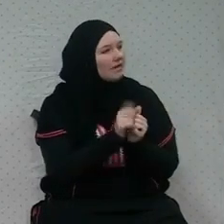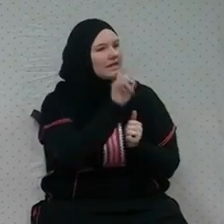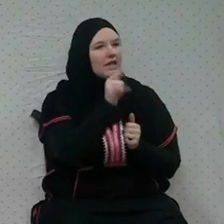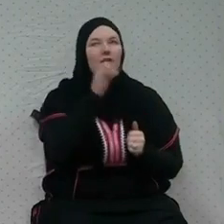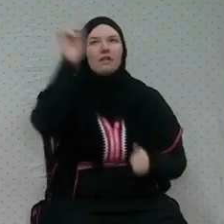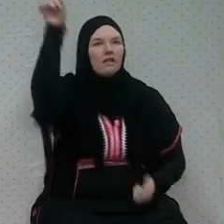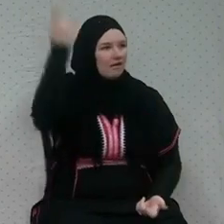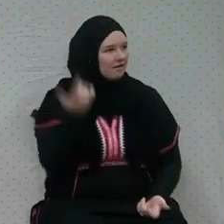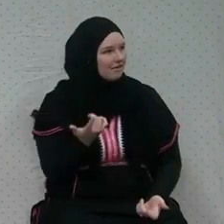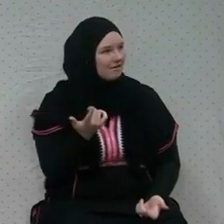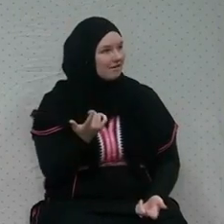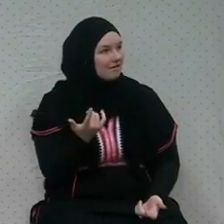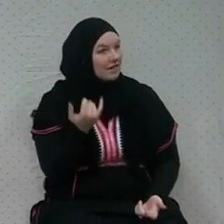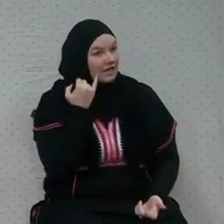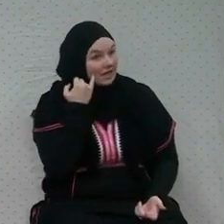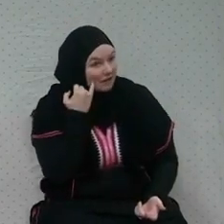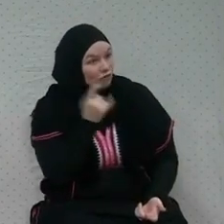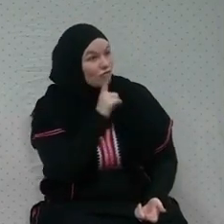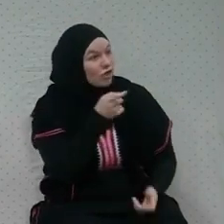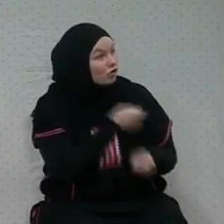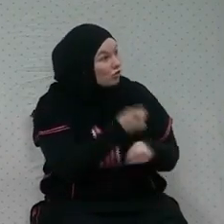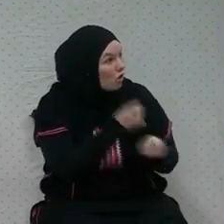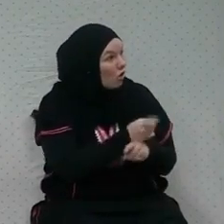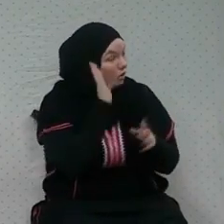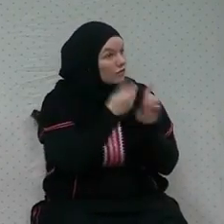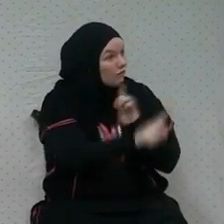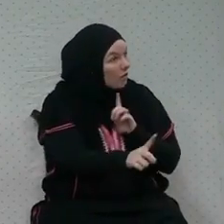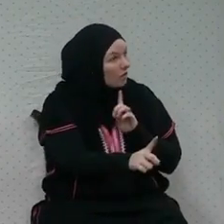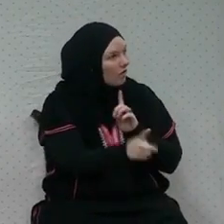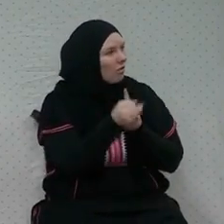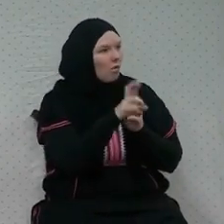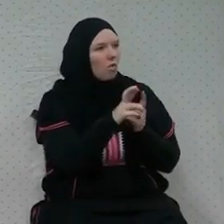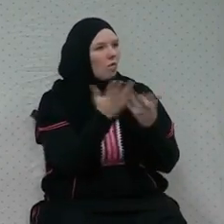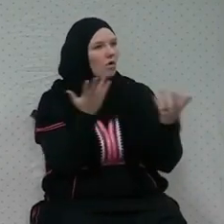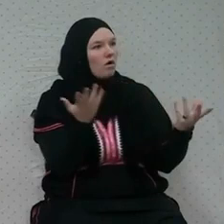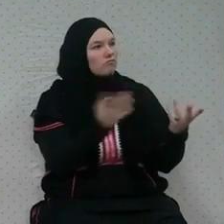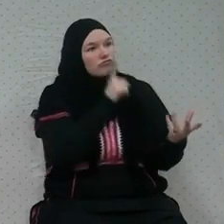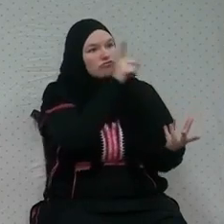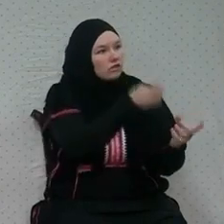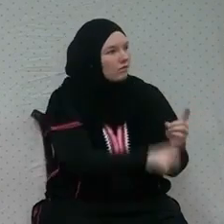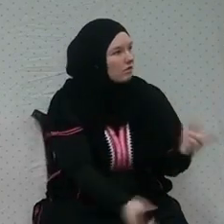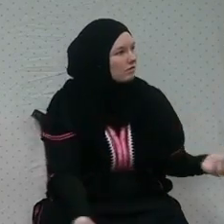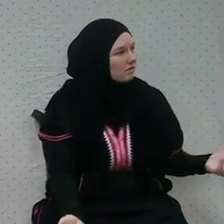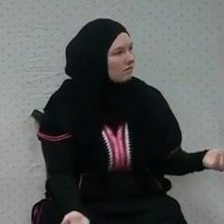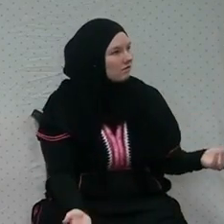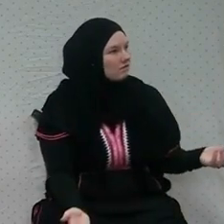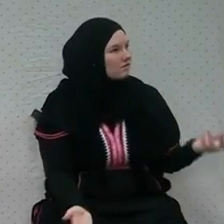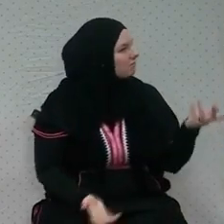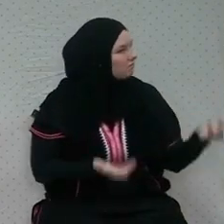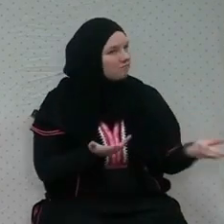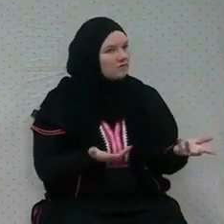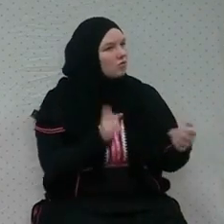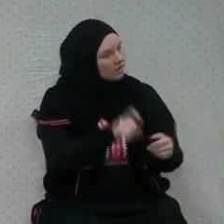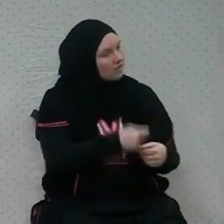because if you believe yourself in the first time, you said, I divorce you, whom are you divorcing the second time? It just doesn't make